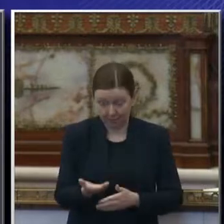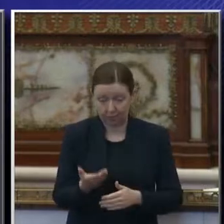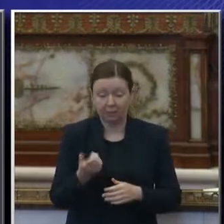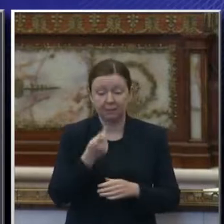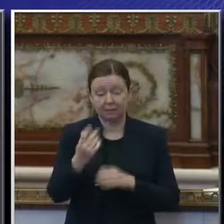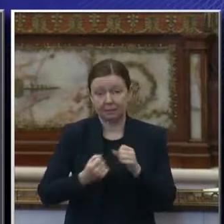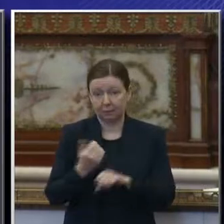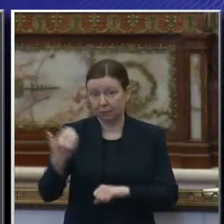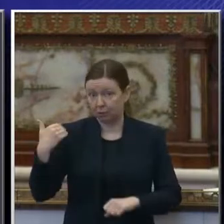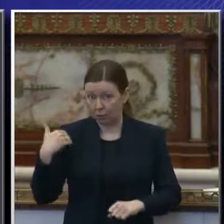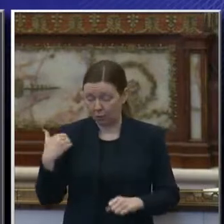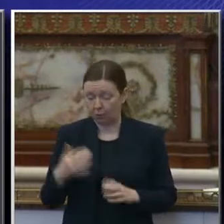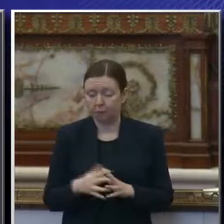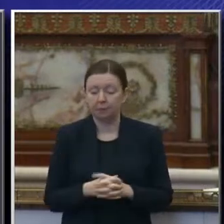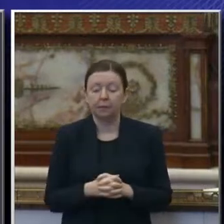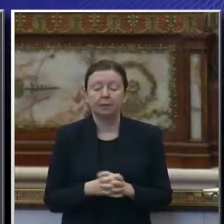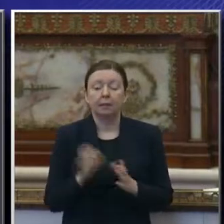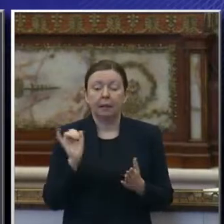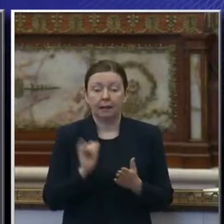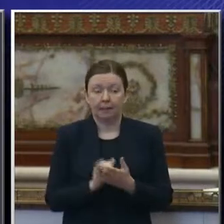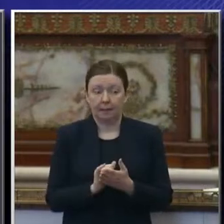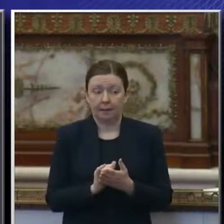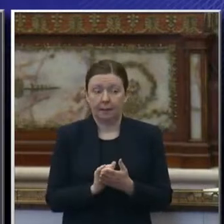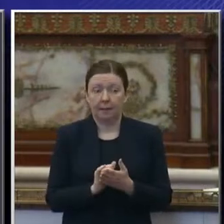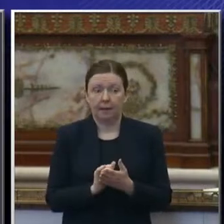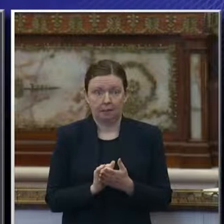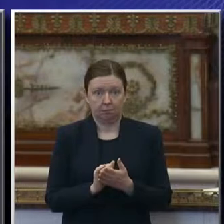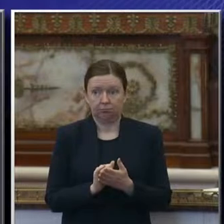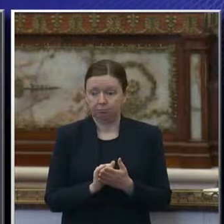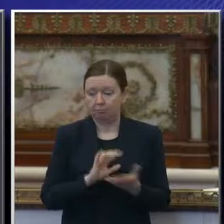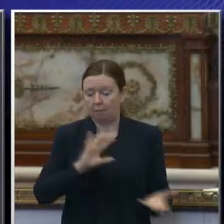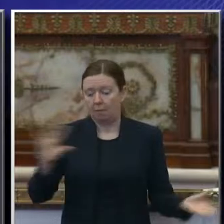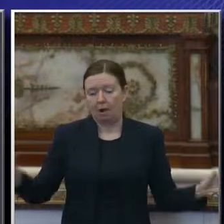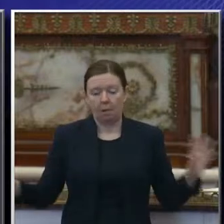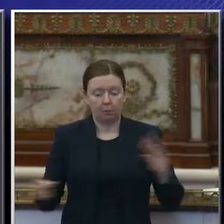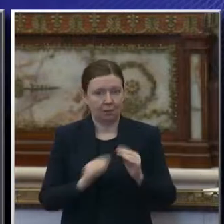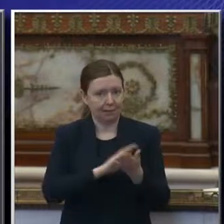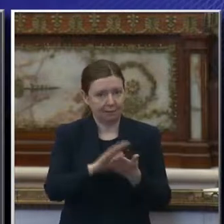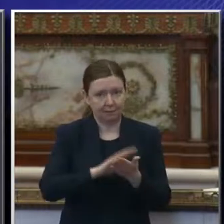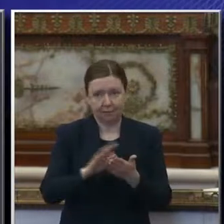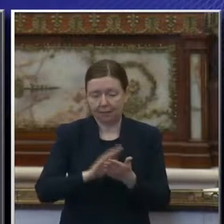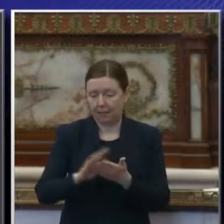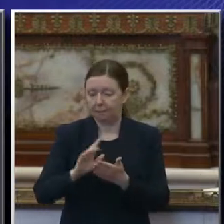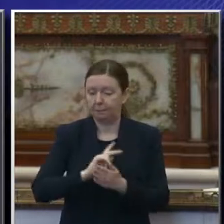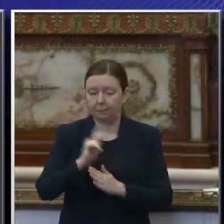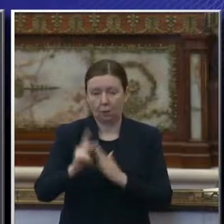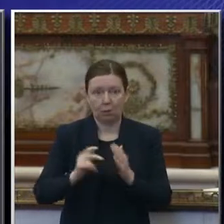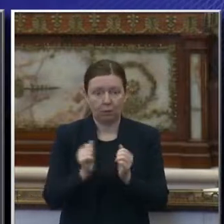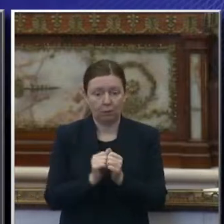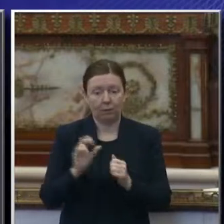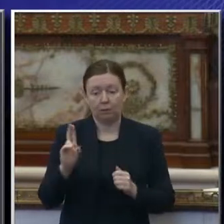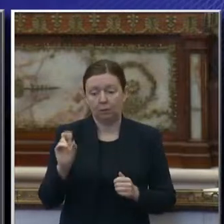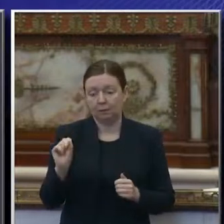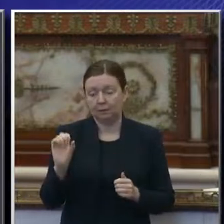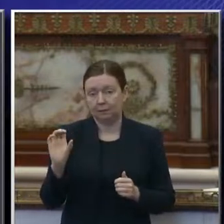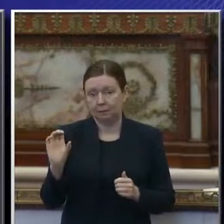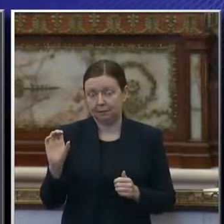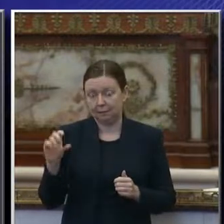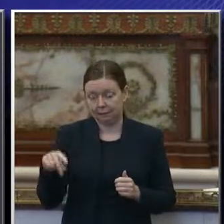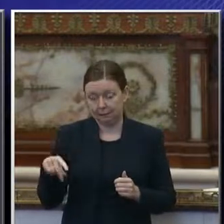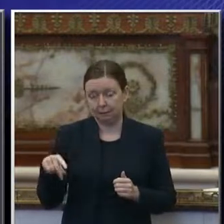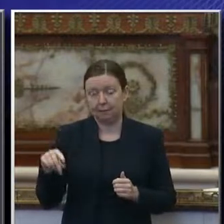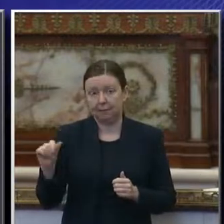Several years ago, and that was taken through a comprehensive cleanup program with US EPA,